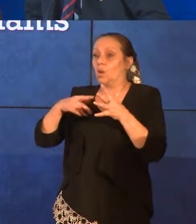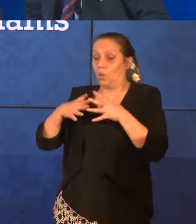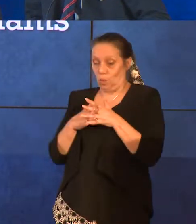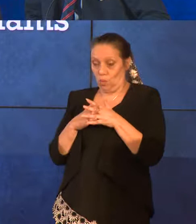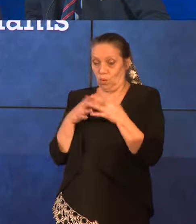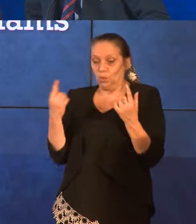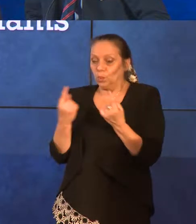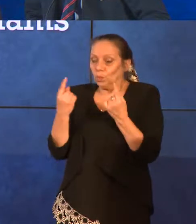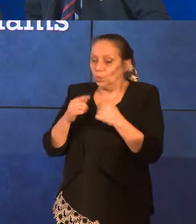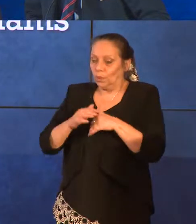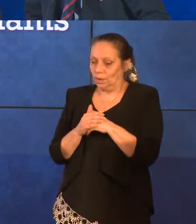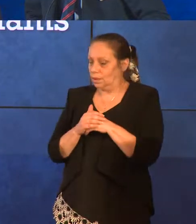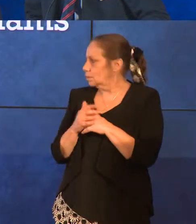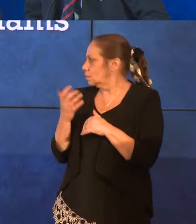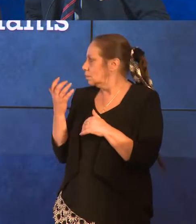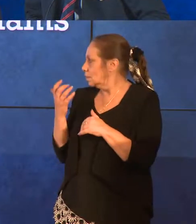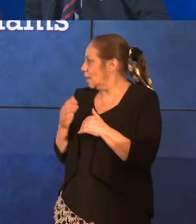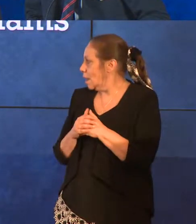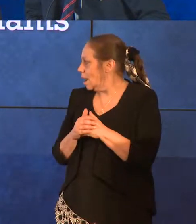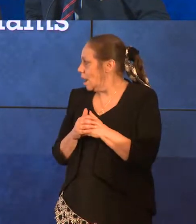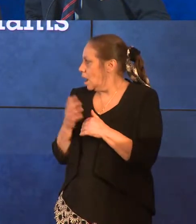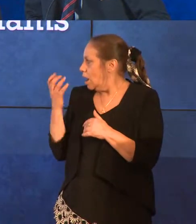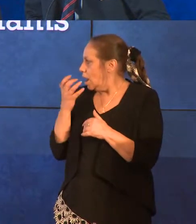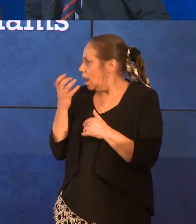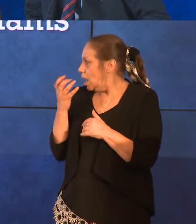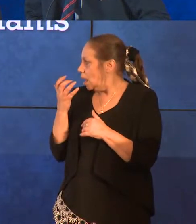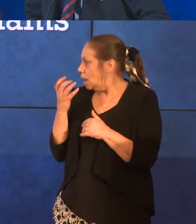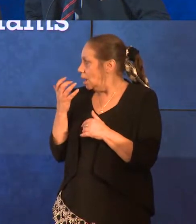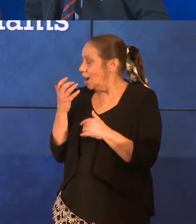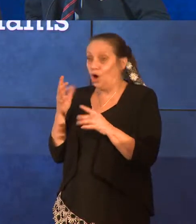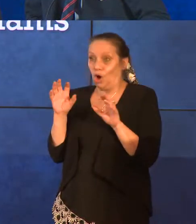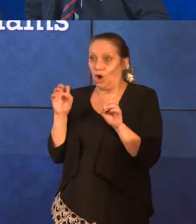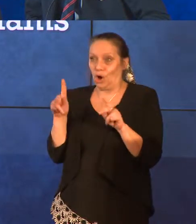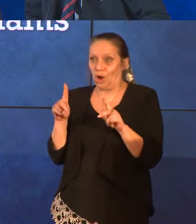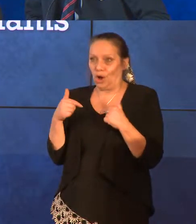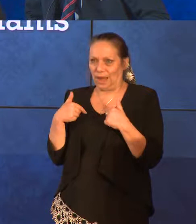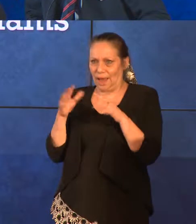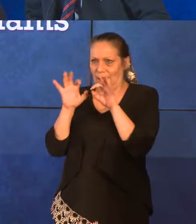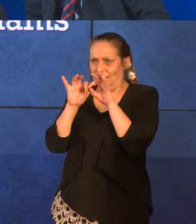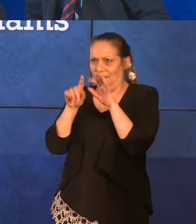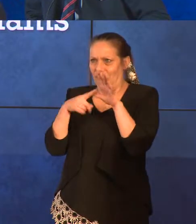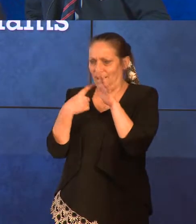Barbora, not John. Okay. Okay, Barbora.